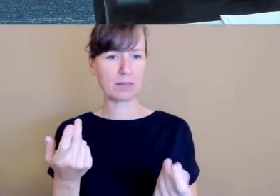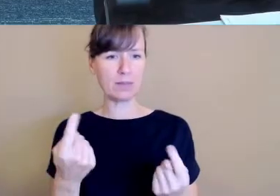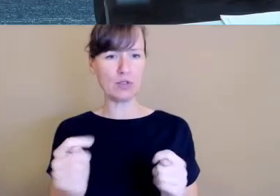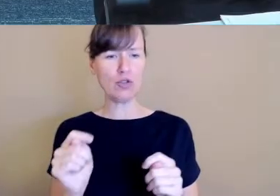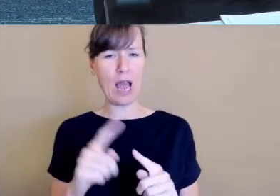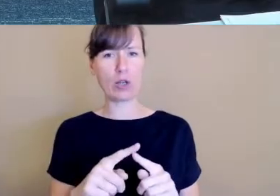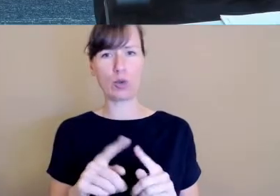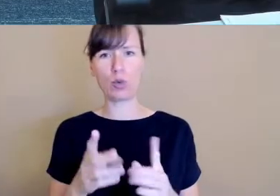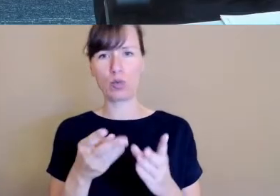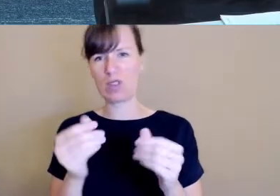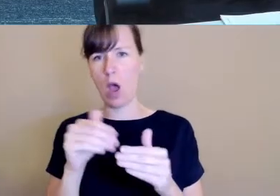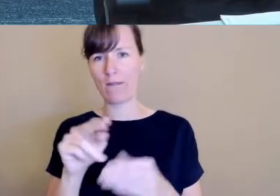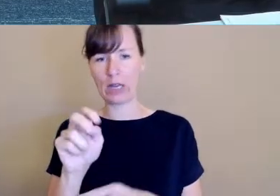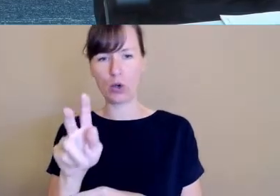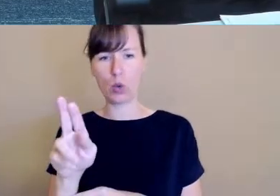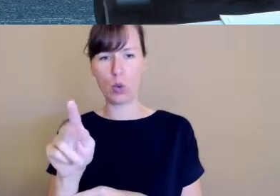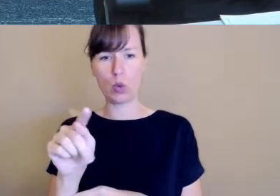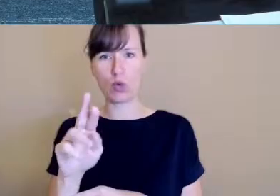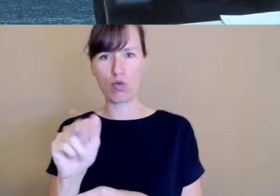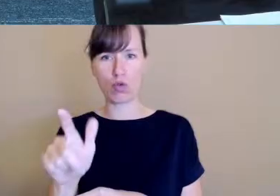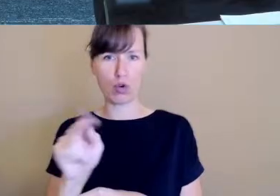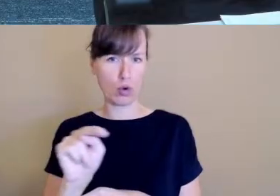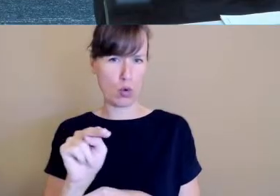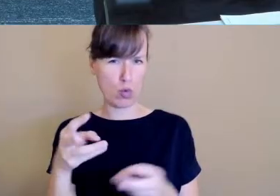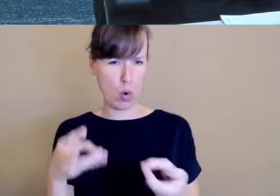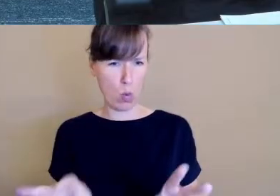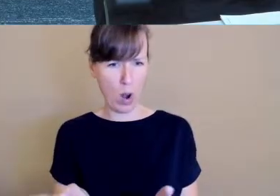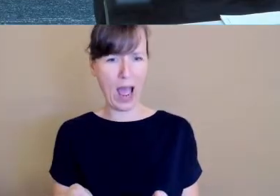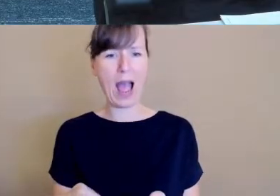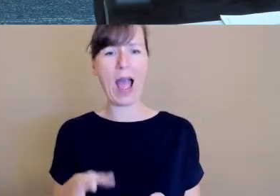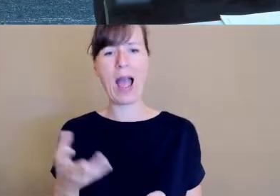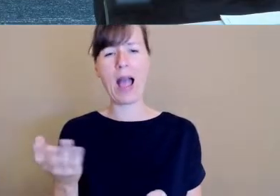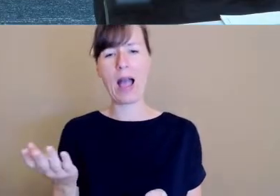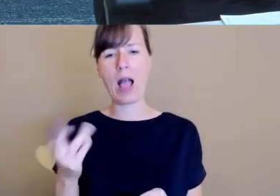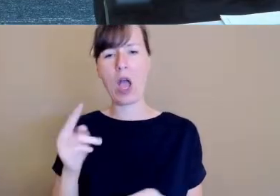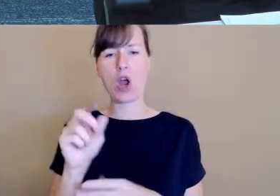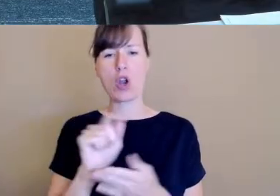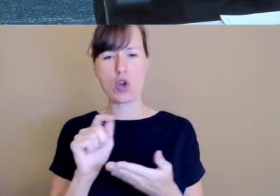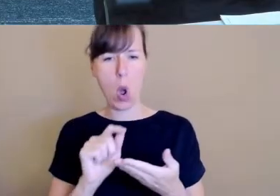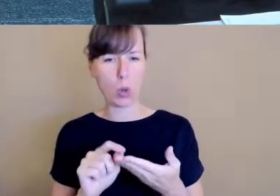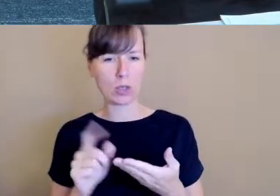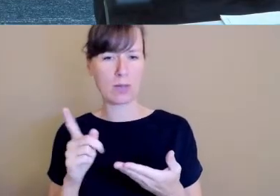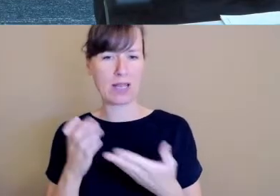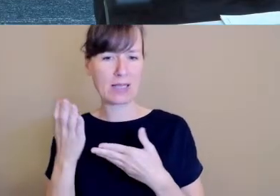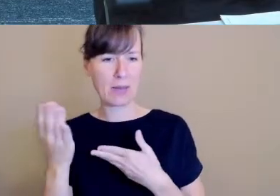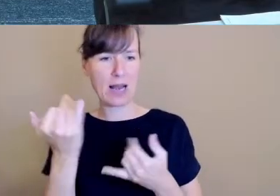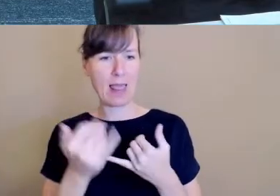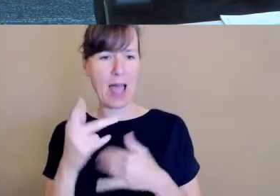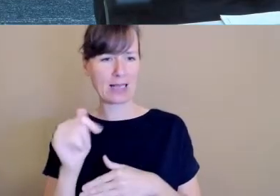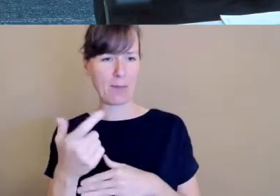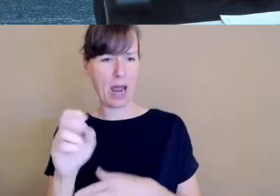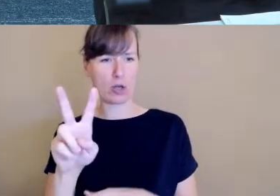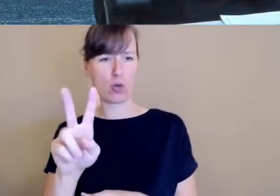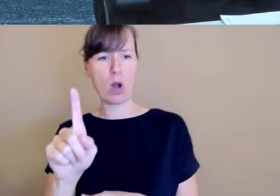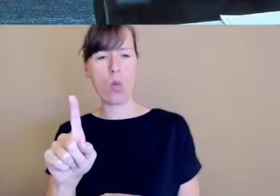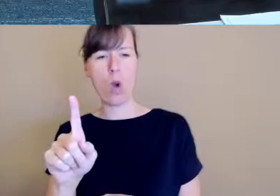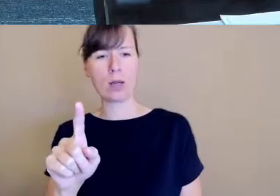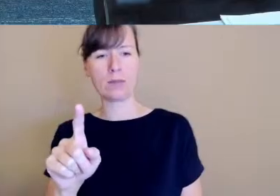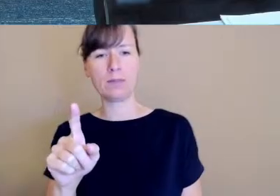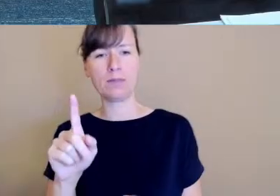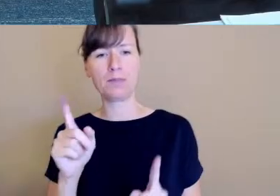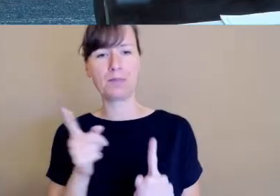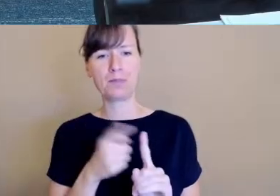The first is that we had an earlier draft discussing the requirement to resign